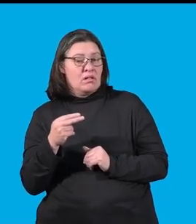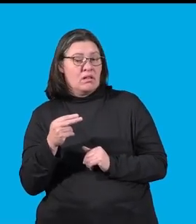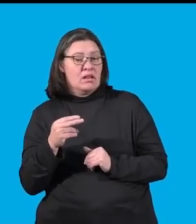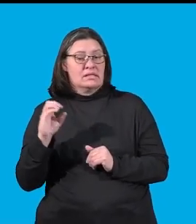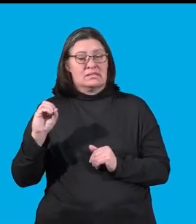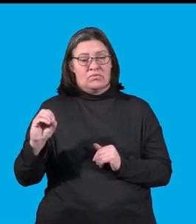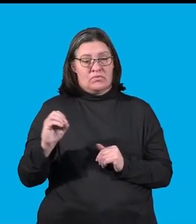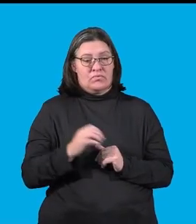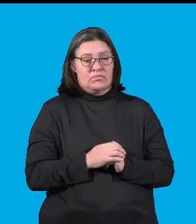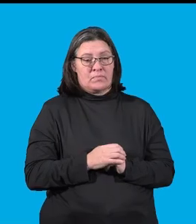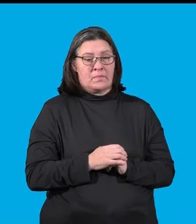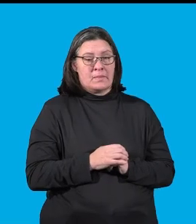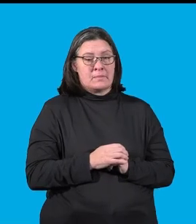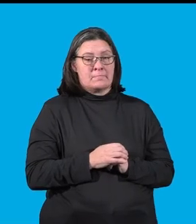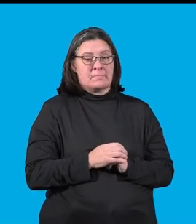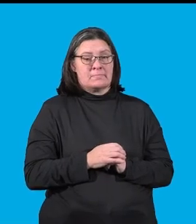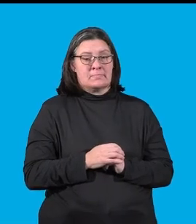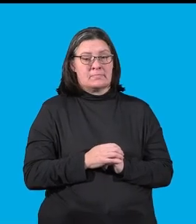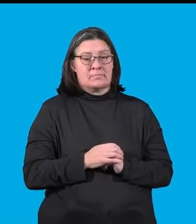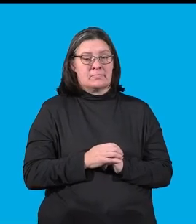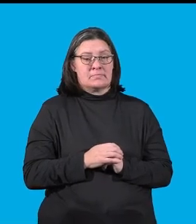is equal to 0.